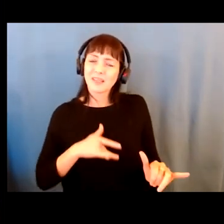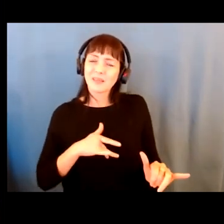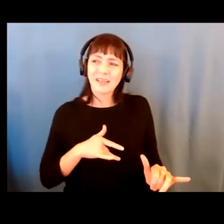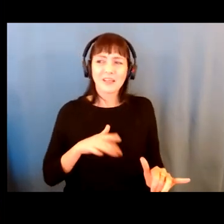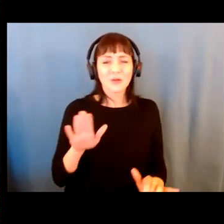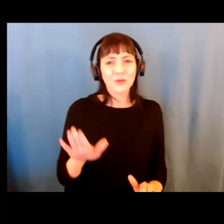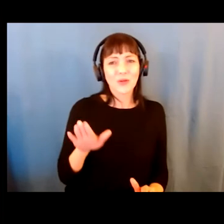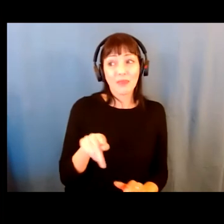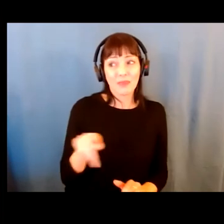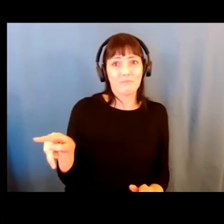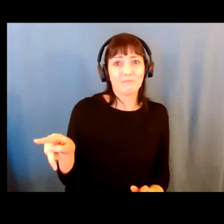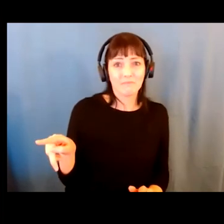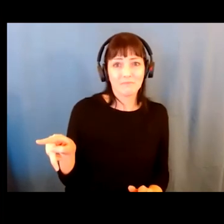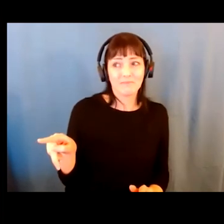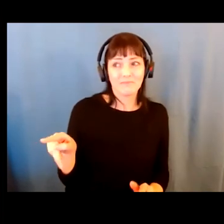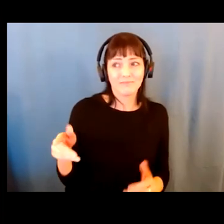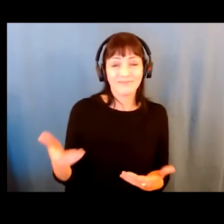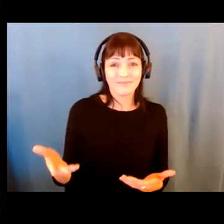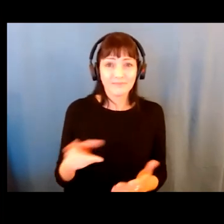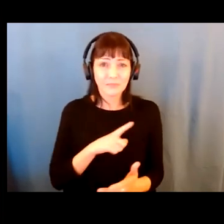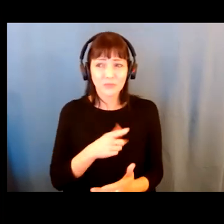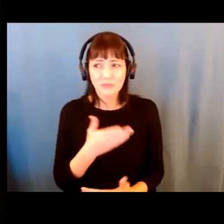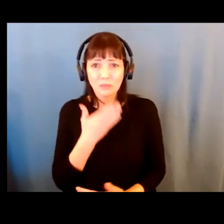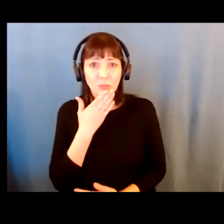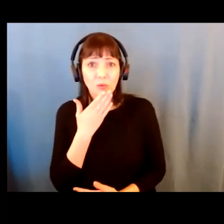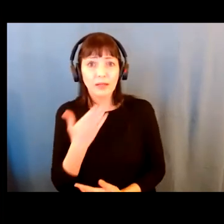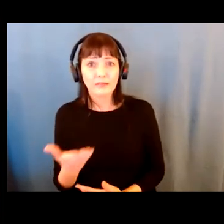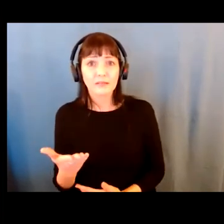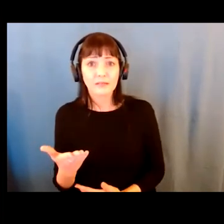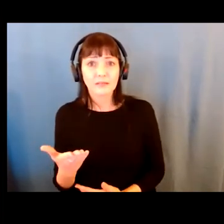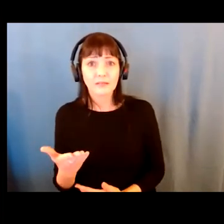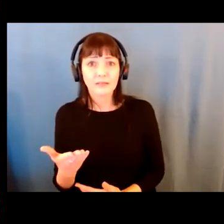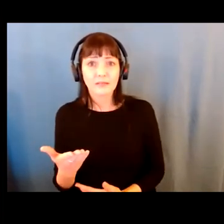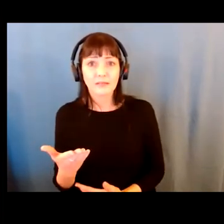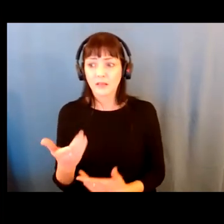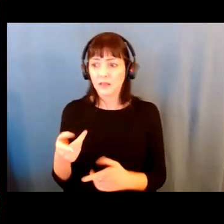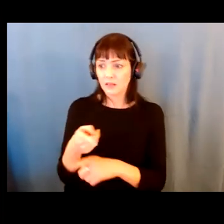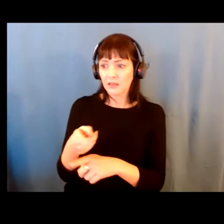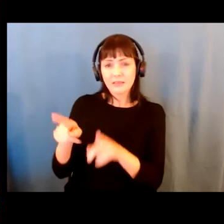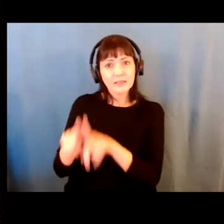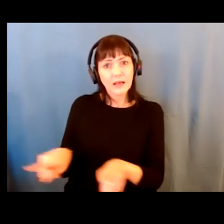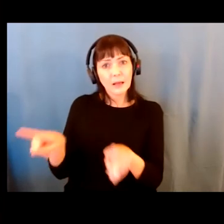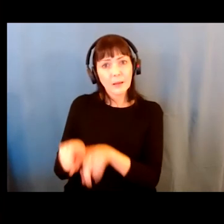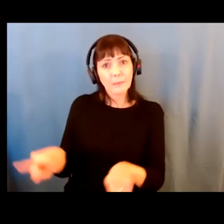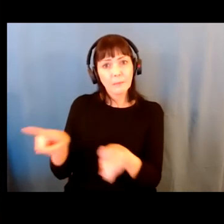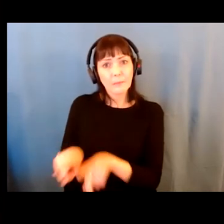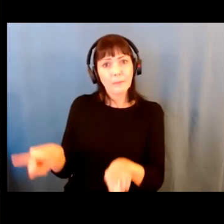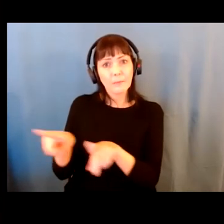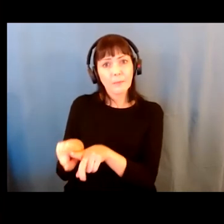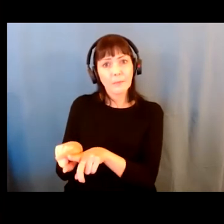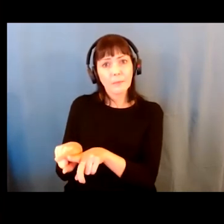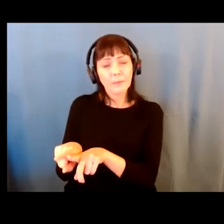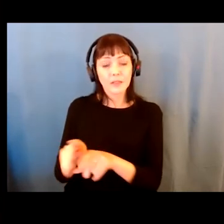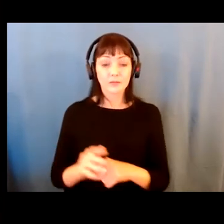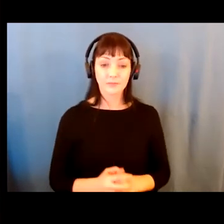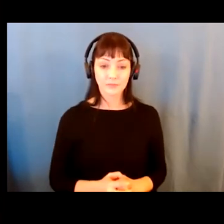you've got to feel how dull and boring is that if the offer is so uniform. I think it's